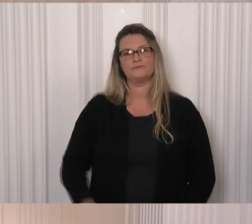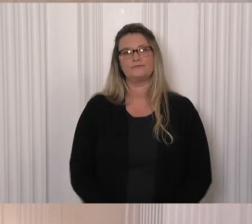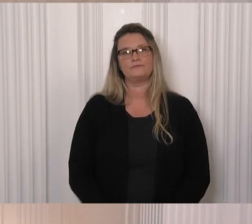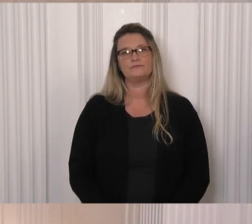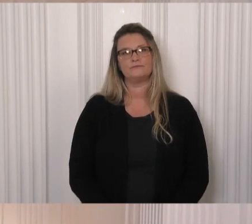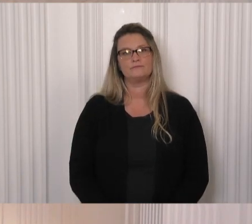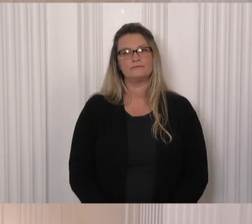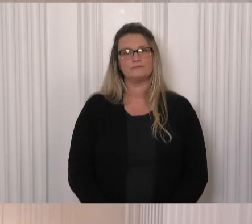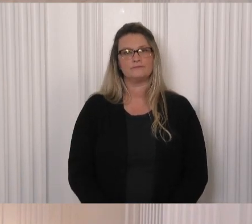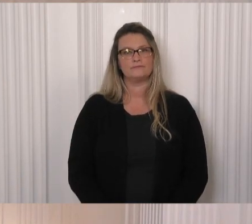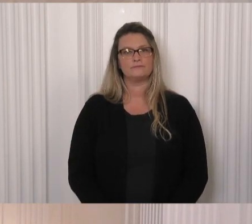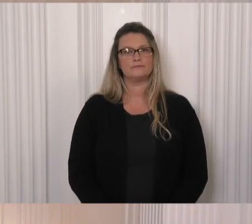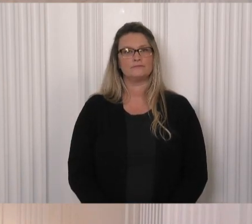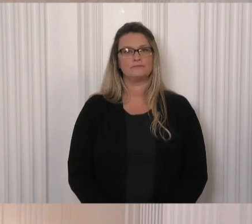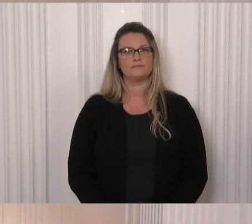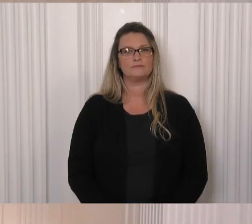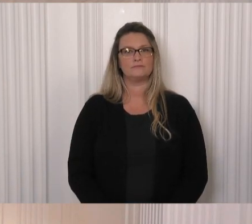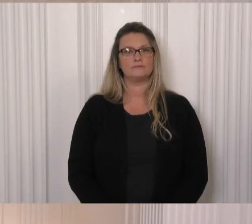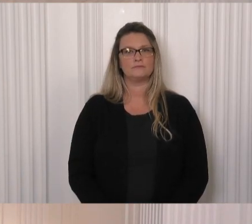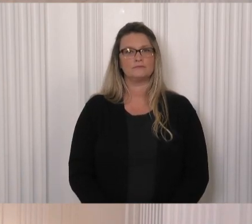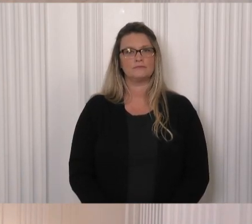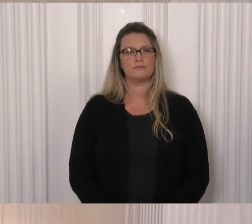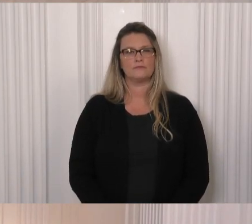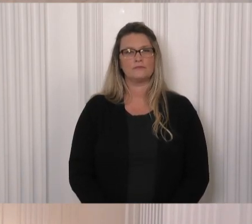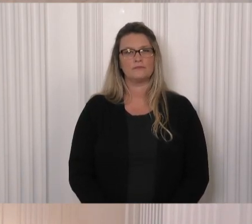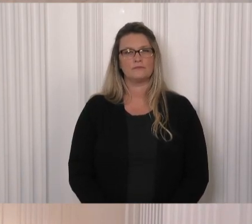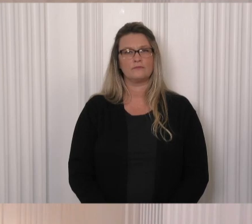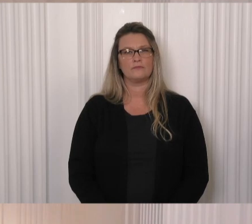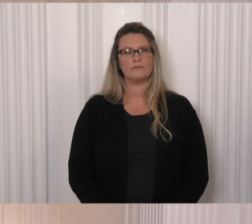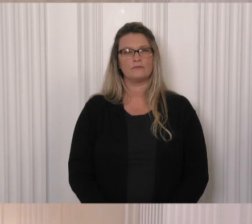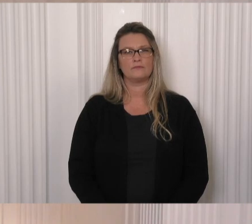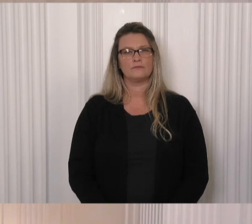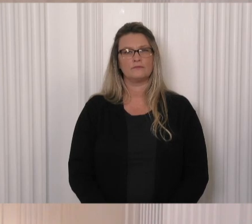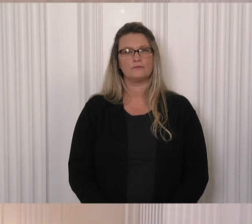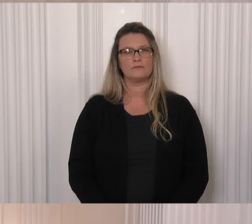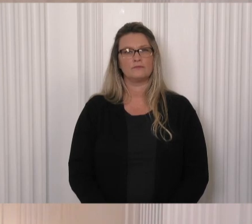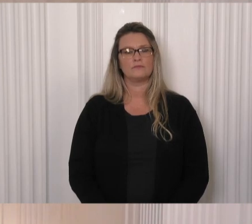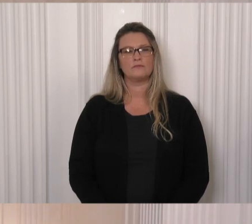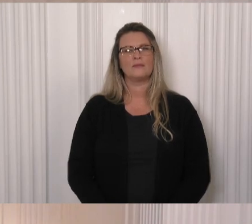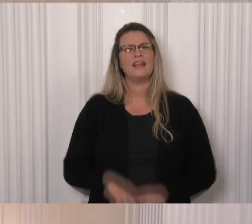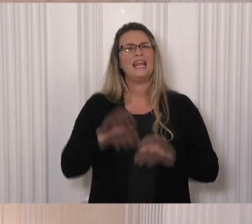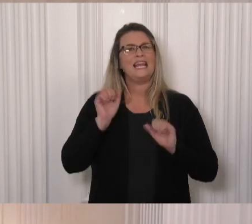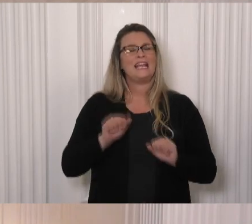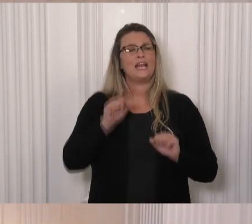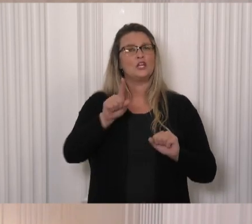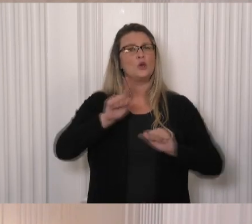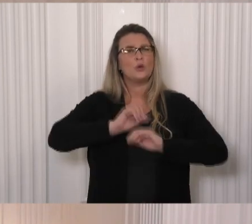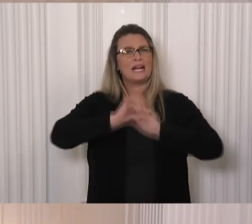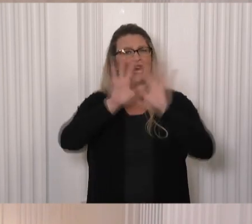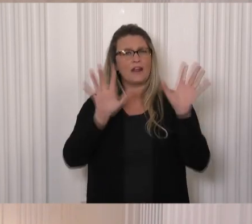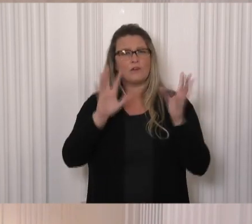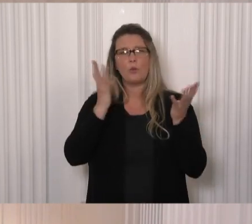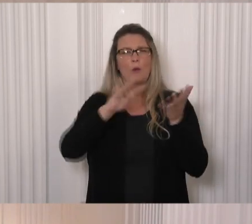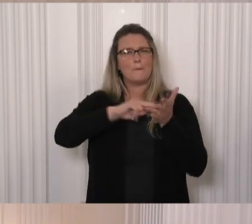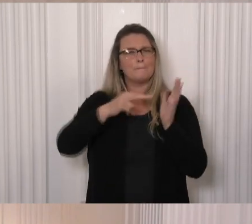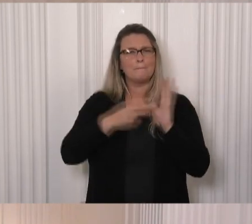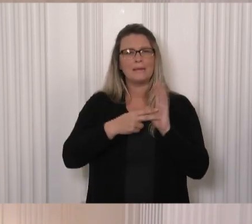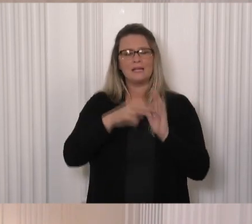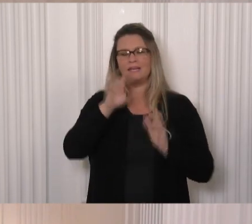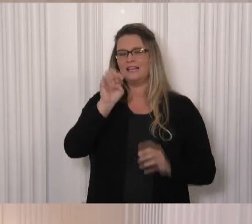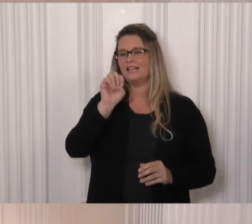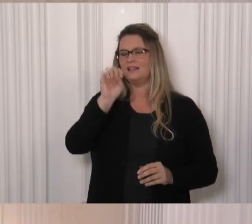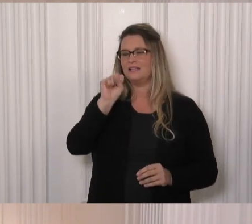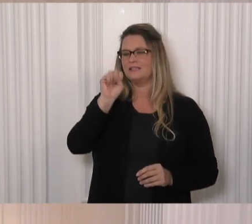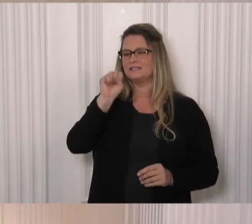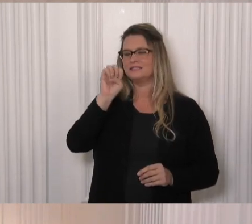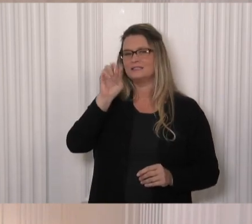Hi there, it's Amanda Barron from WSAZ. Can you clarify what exactly essential businesses are, where those include things like auto parts stores, construction